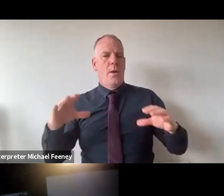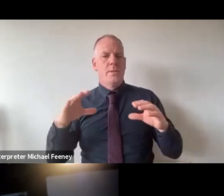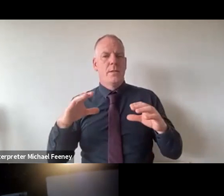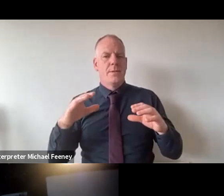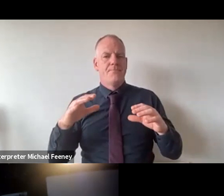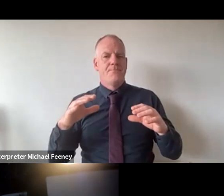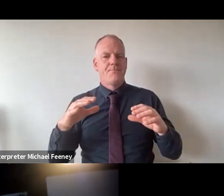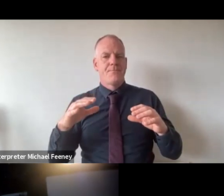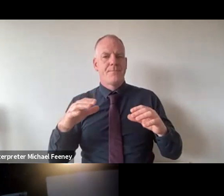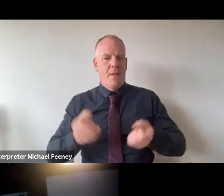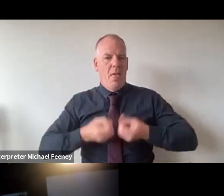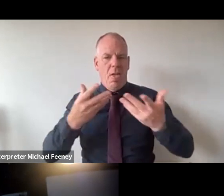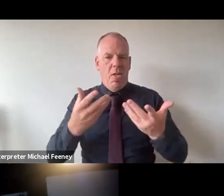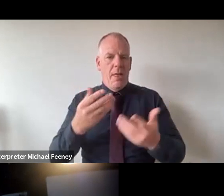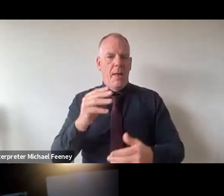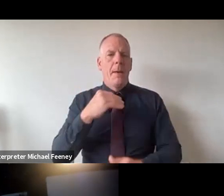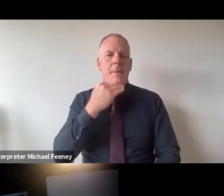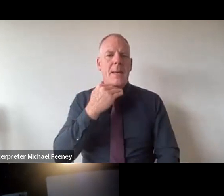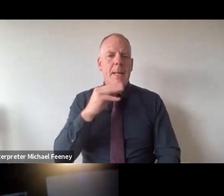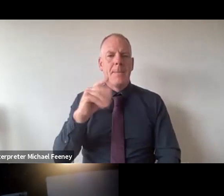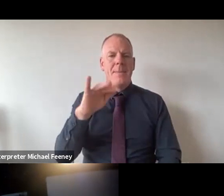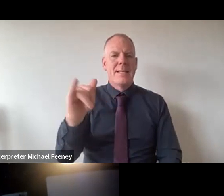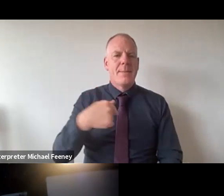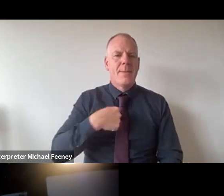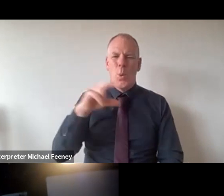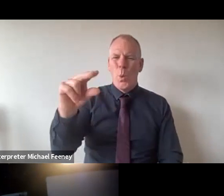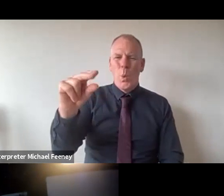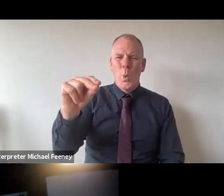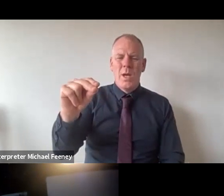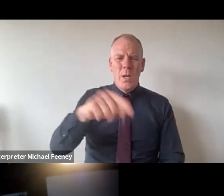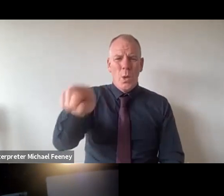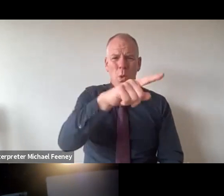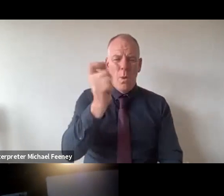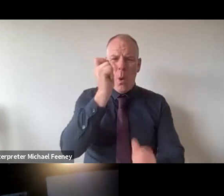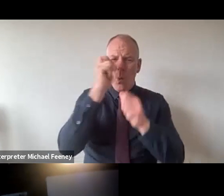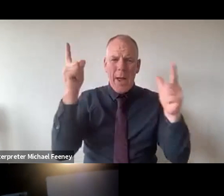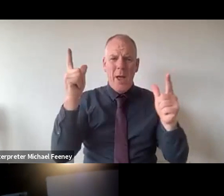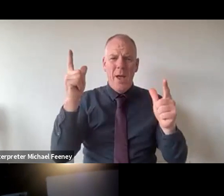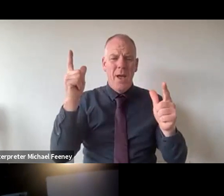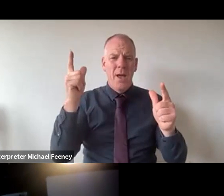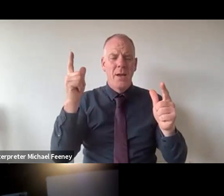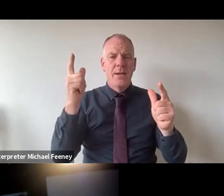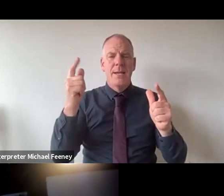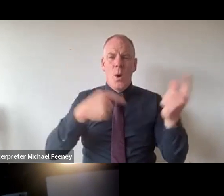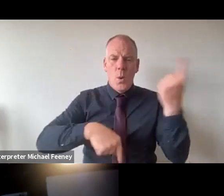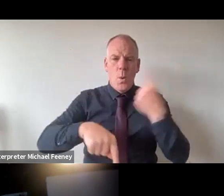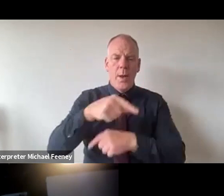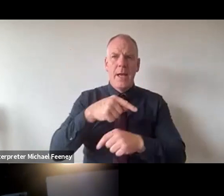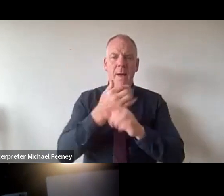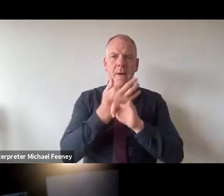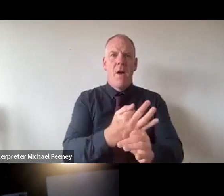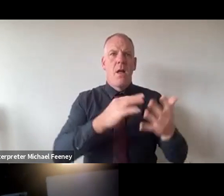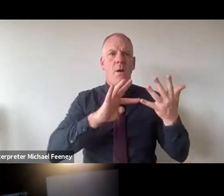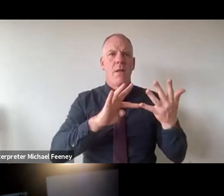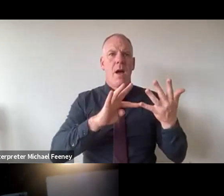sharing this to feel self-pity. I want to share this to wake people up to think, if we're pushing things on 9 grounds, we're not